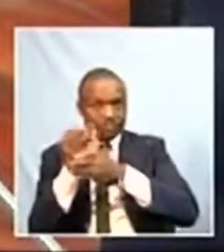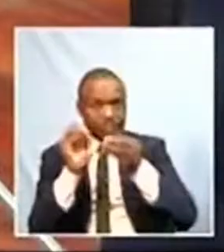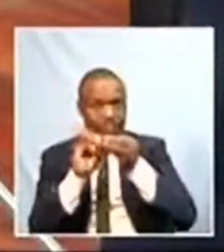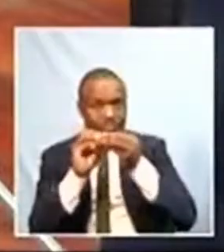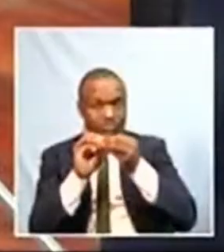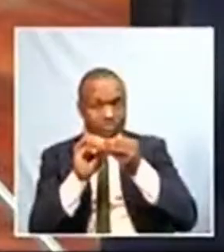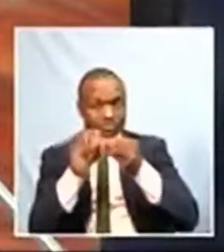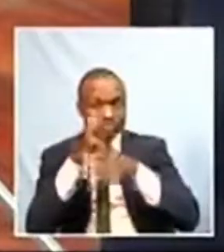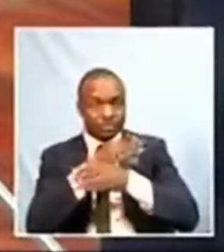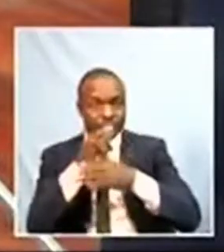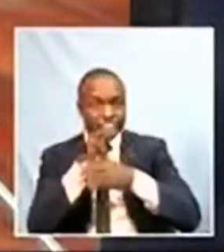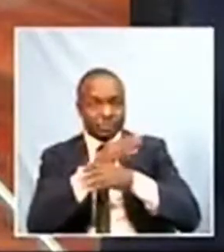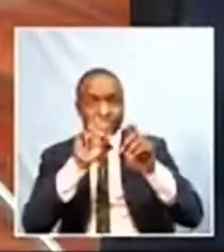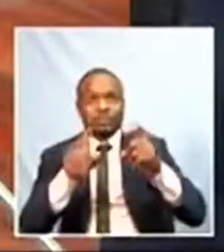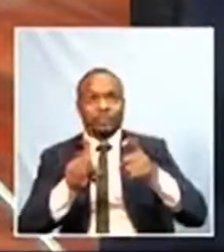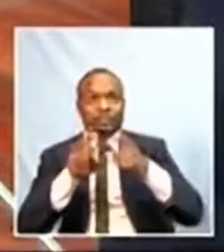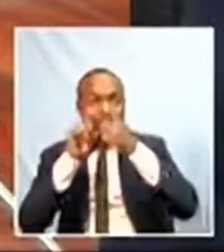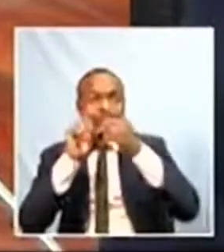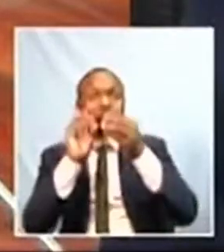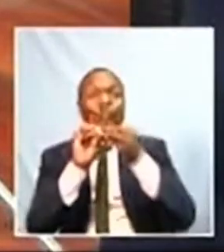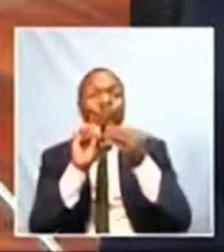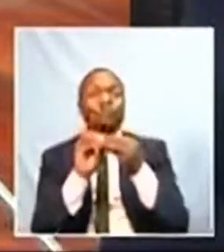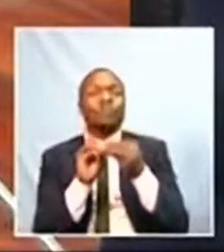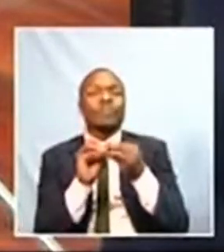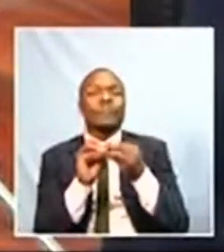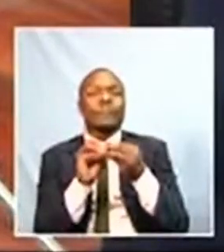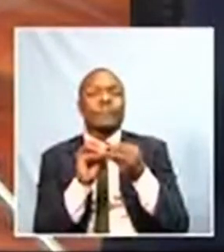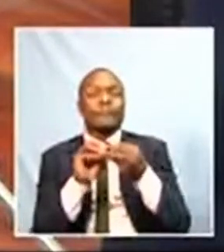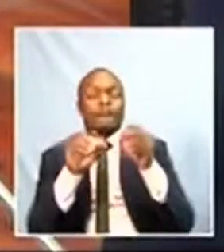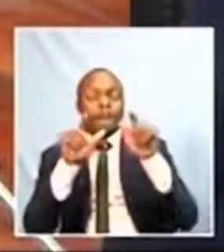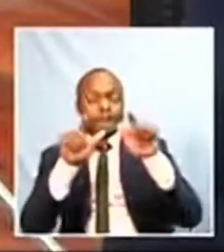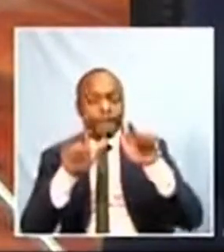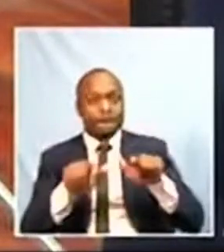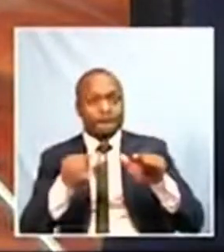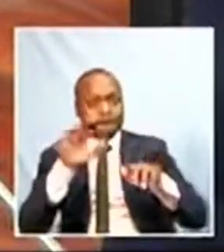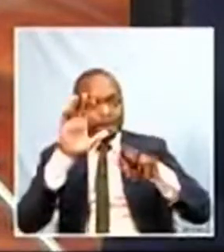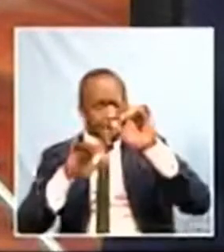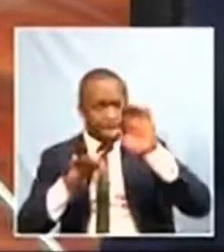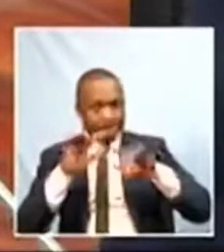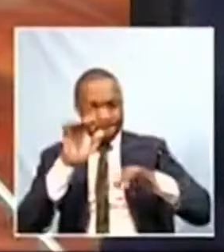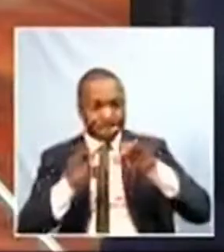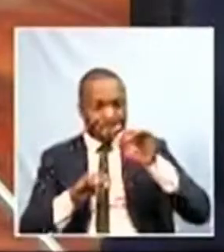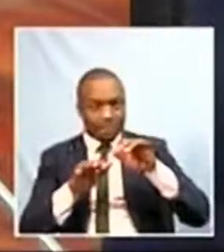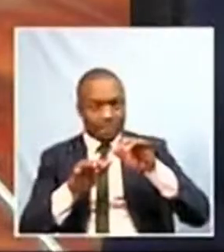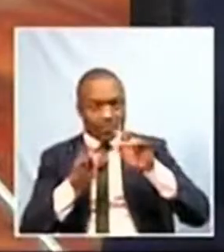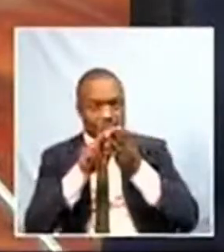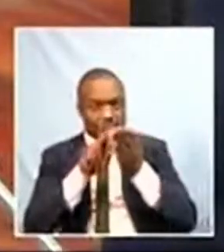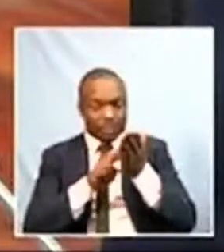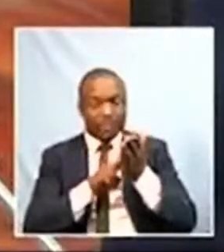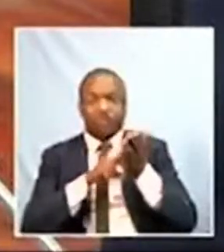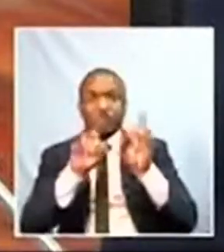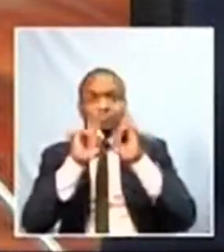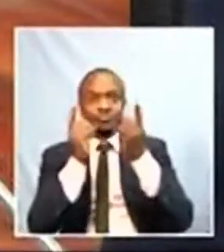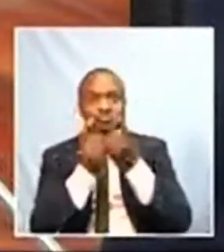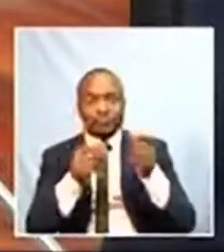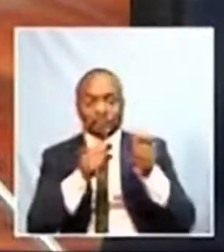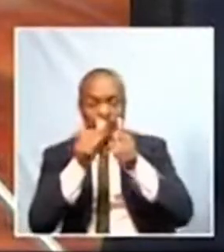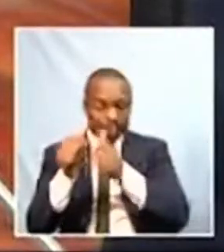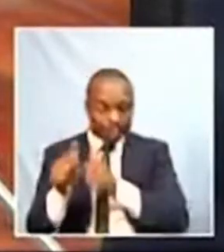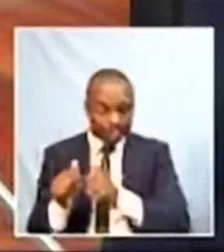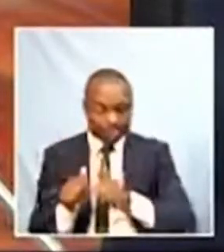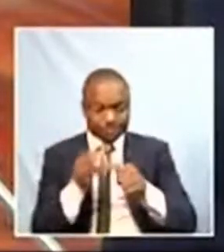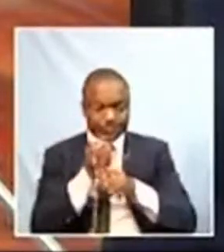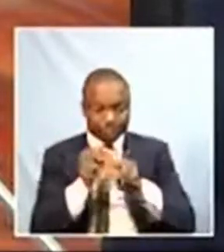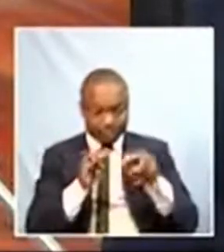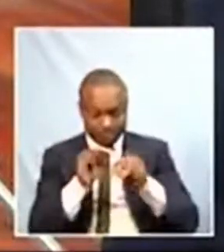businesses were adversely affected by the low rainfall recorded in the district. Action taken.